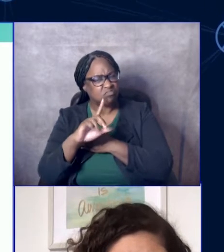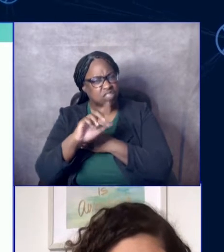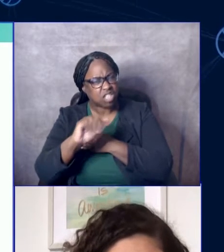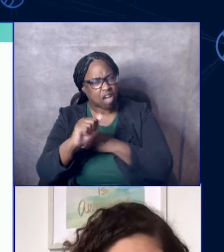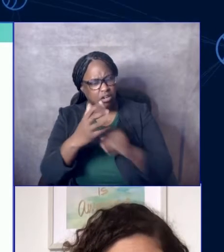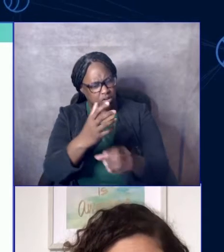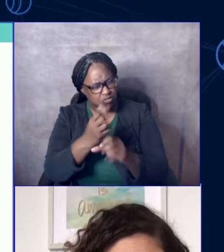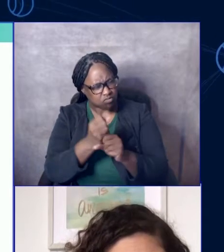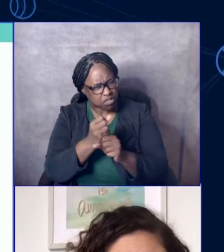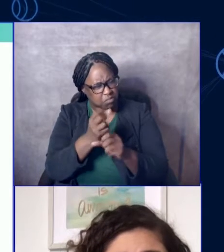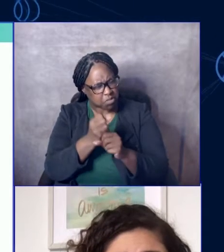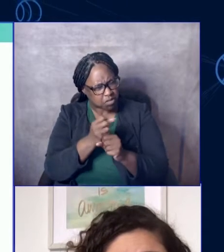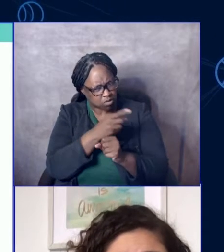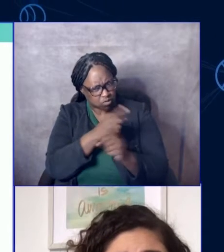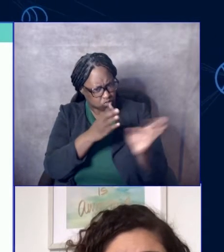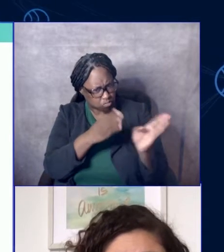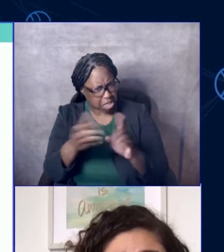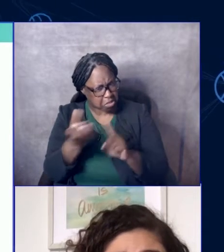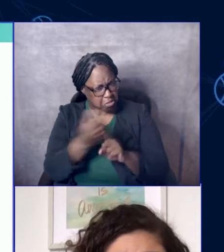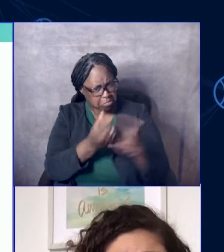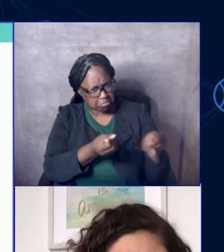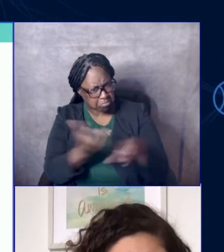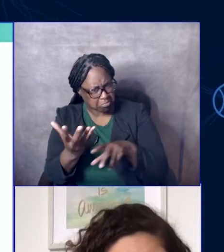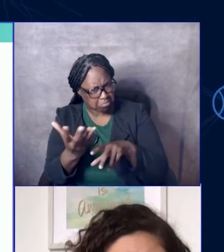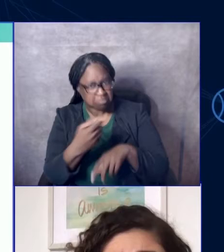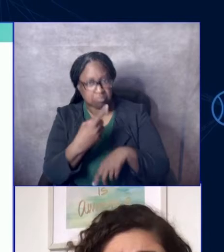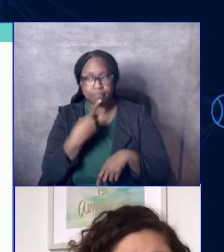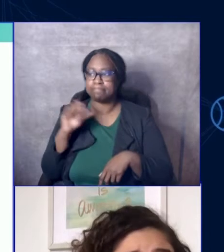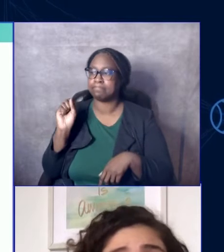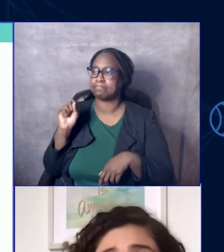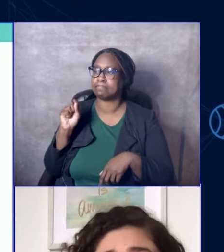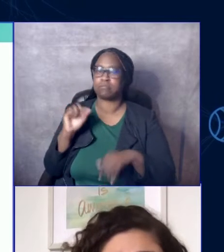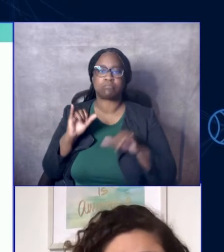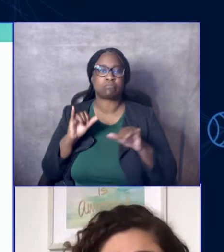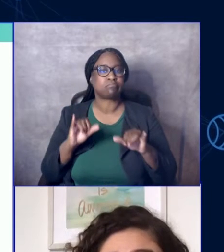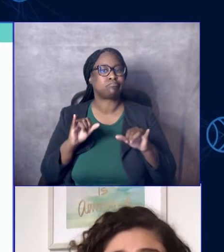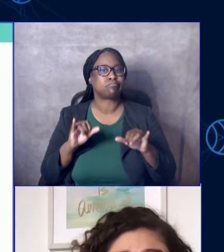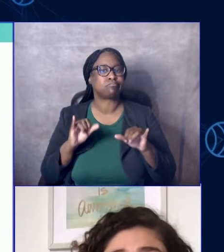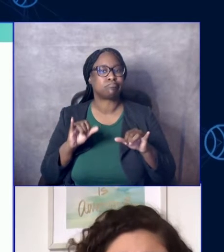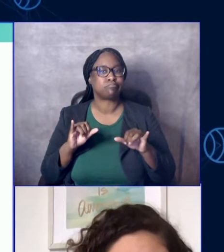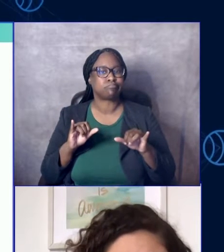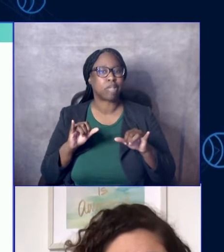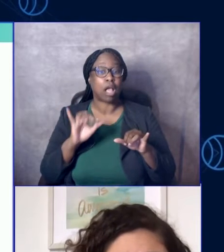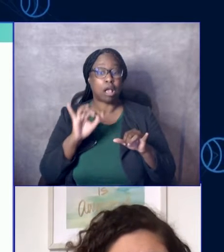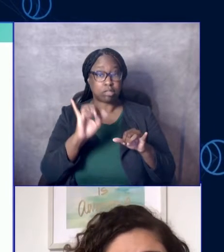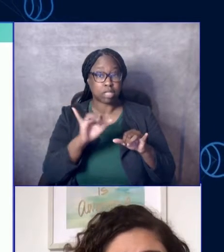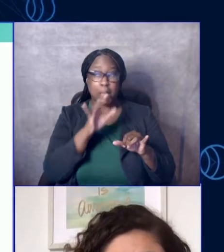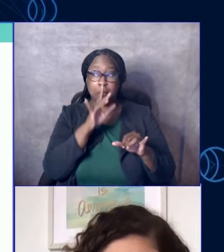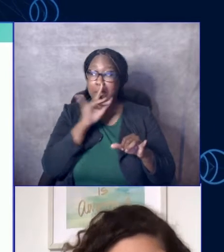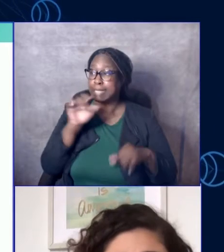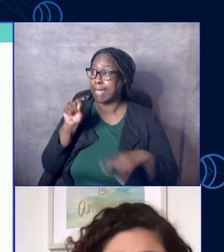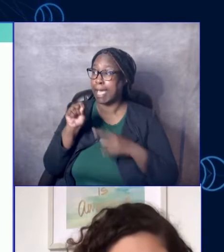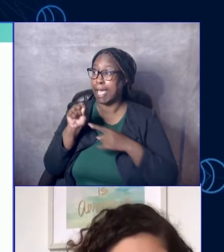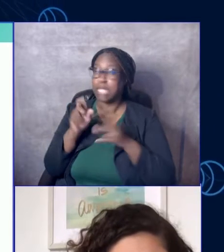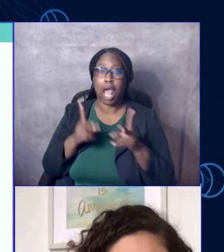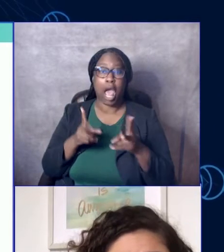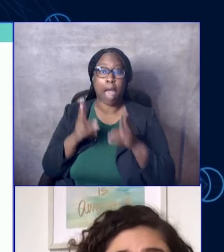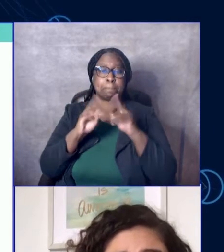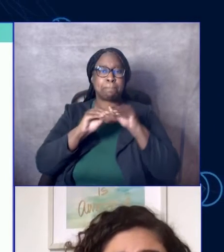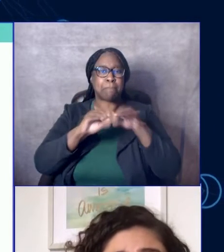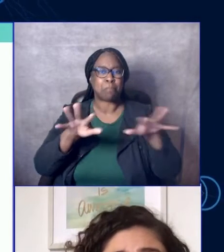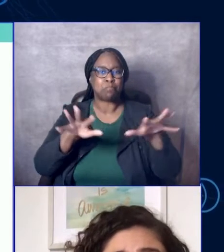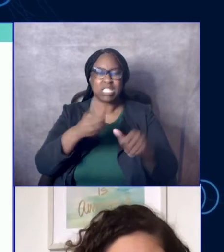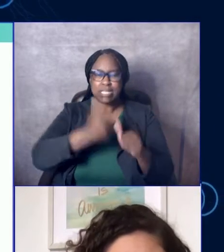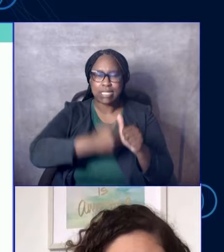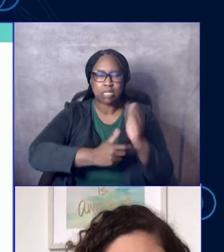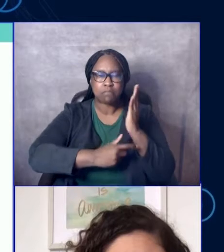was a possibility. So we used the clip from that hearing and we sent it across to every publication we knew to make sure